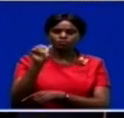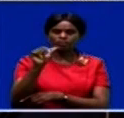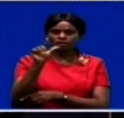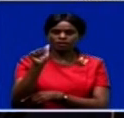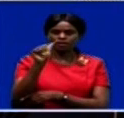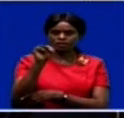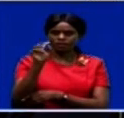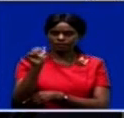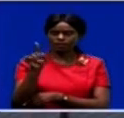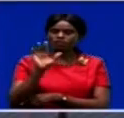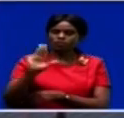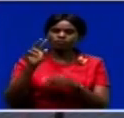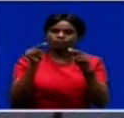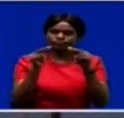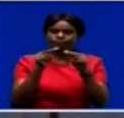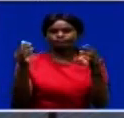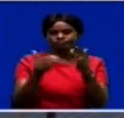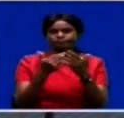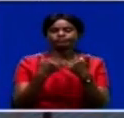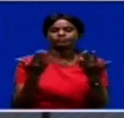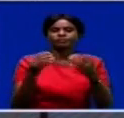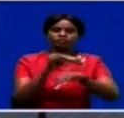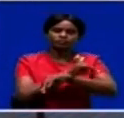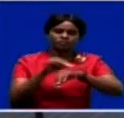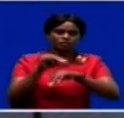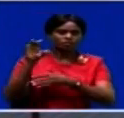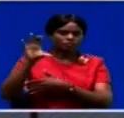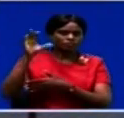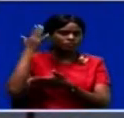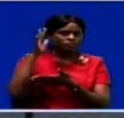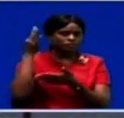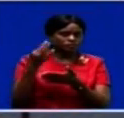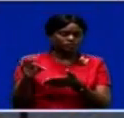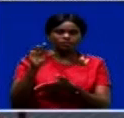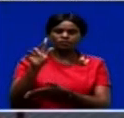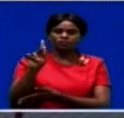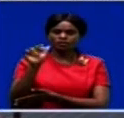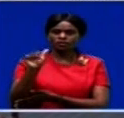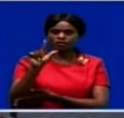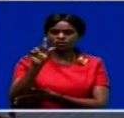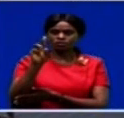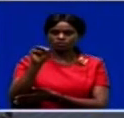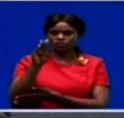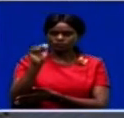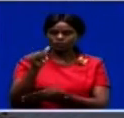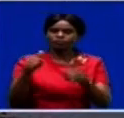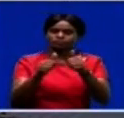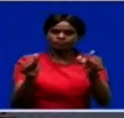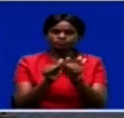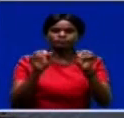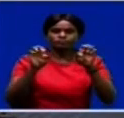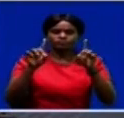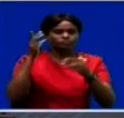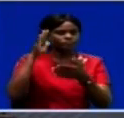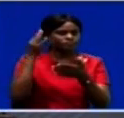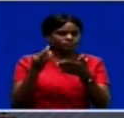has not been renewed. Muchinga Province Permanent Secretary Jobix Kalumba is now General Education Permanent Secretary, while